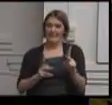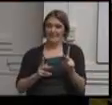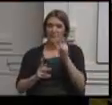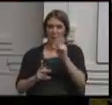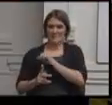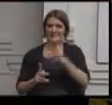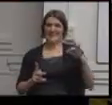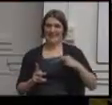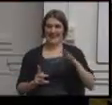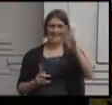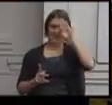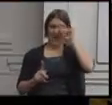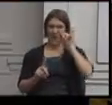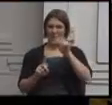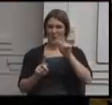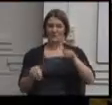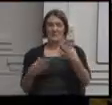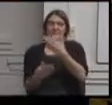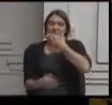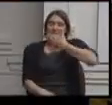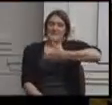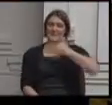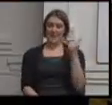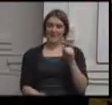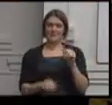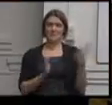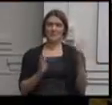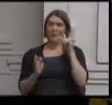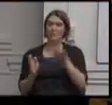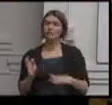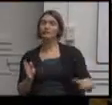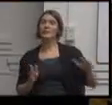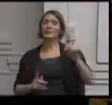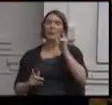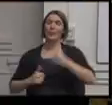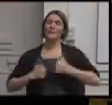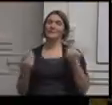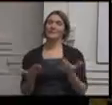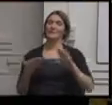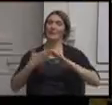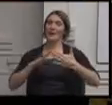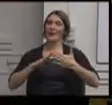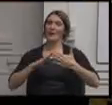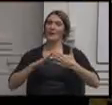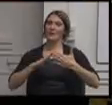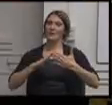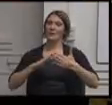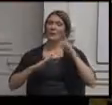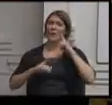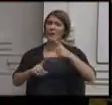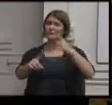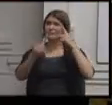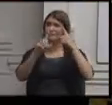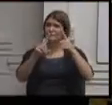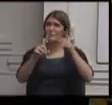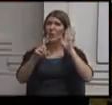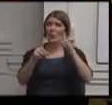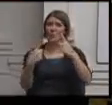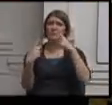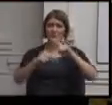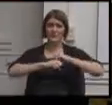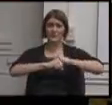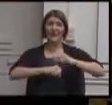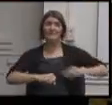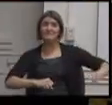Department is to provide the best possible services to the citizens of Brattleboro. We will strive to effectively